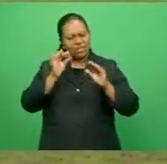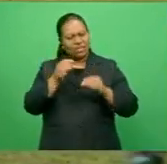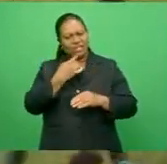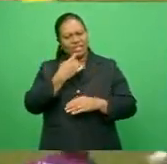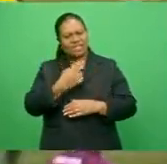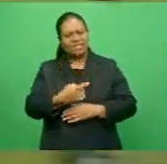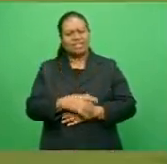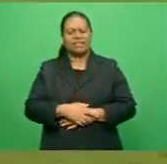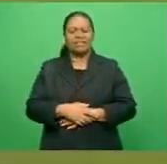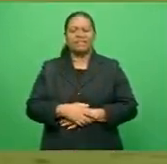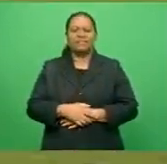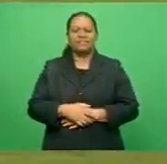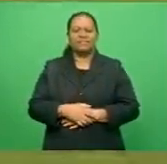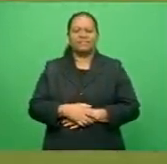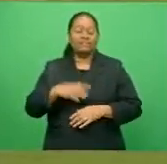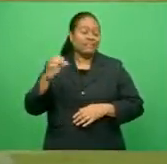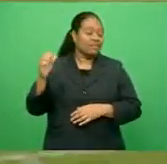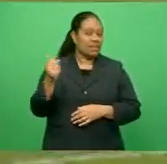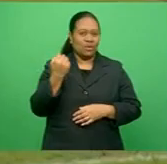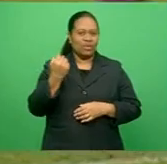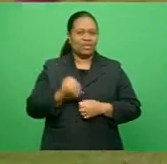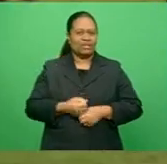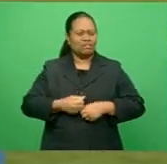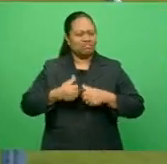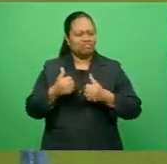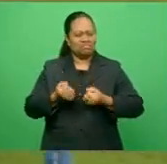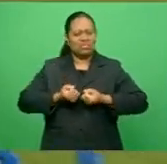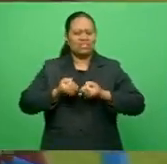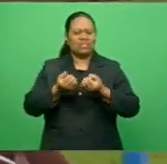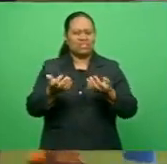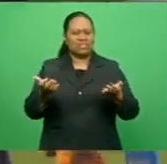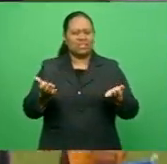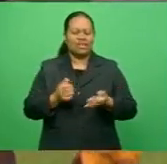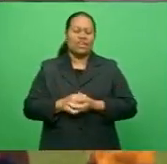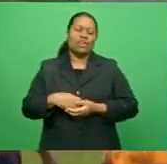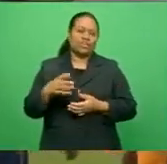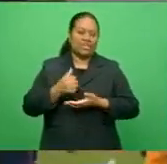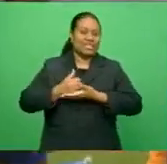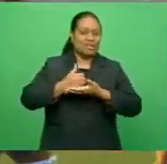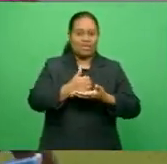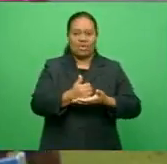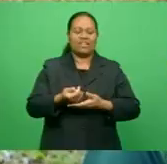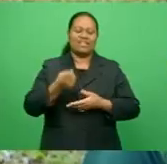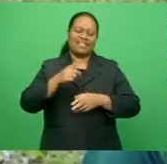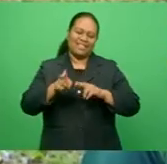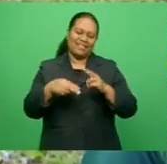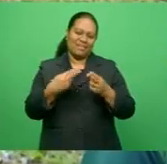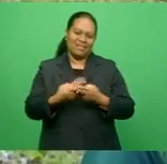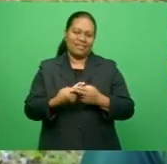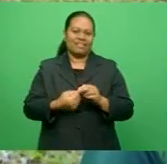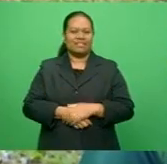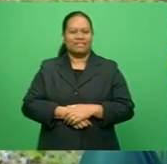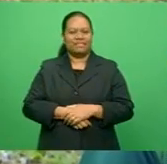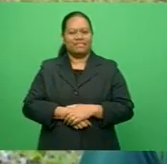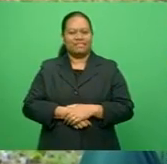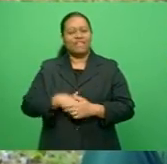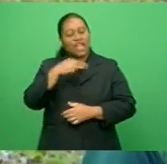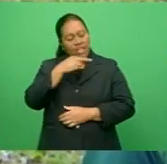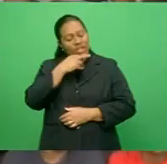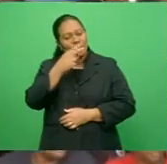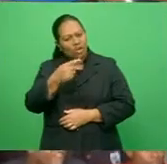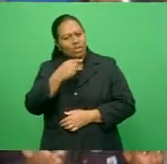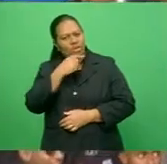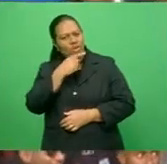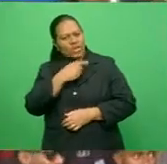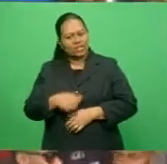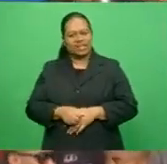Imbaike Tonga says the win was a much-awaited one as they owed it to their supporters and families. And we told the boys to gel together. We need